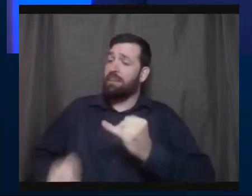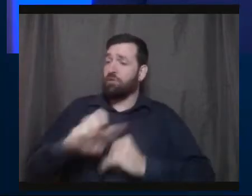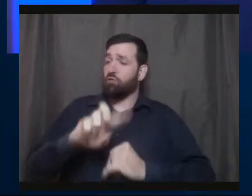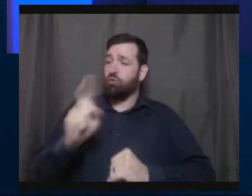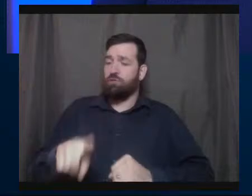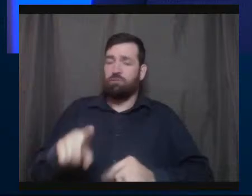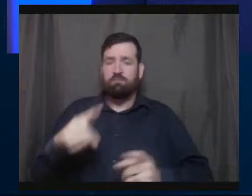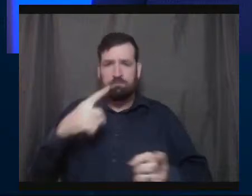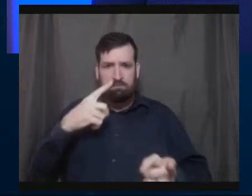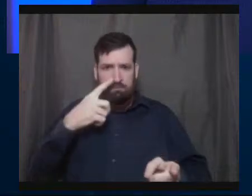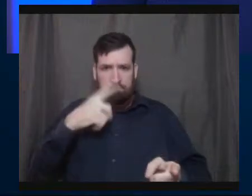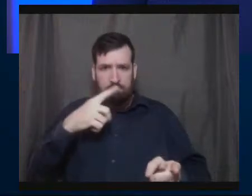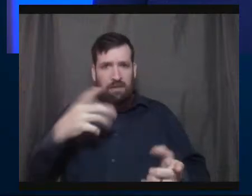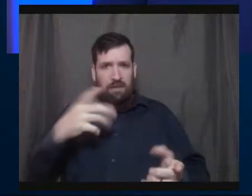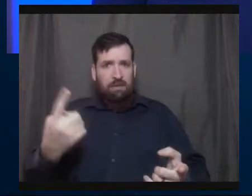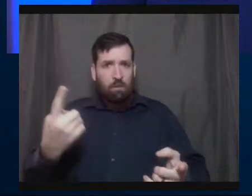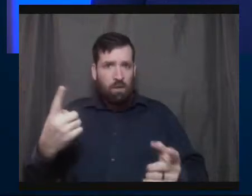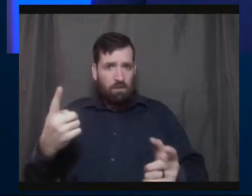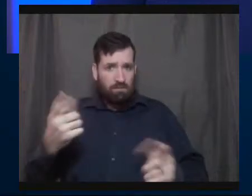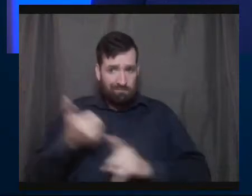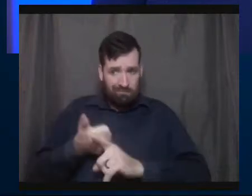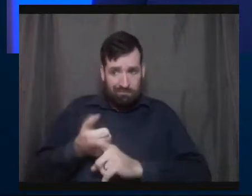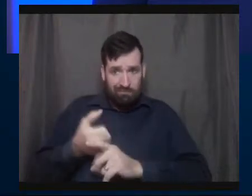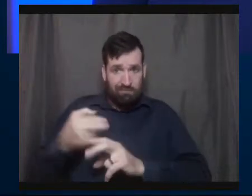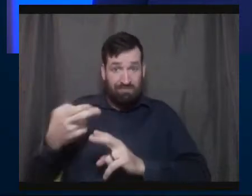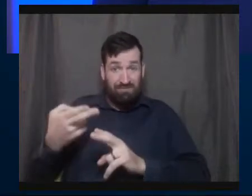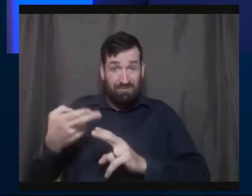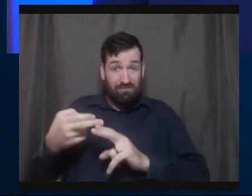be overweight and still be healthy?